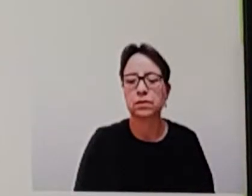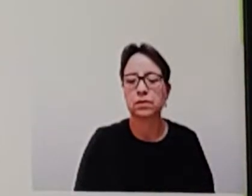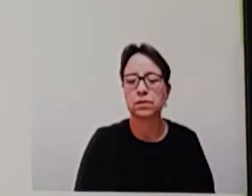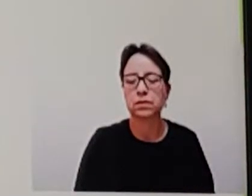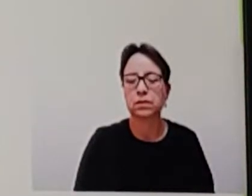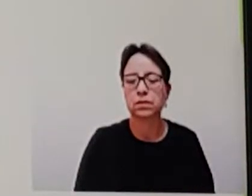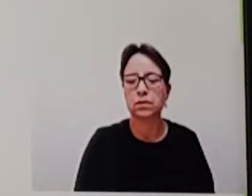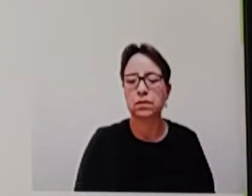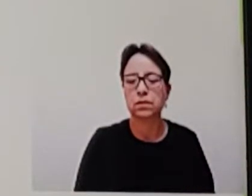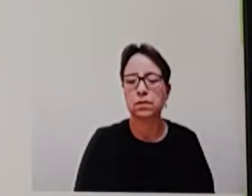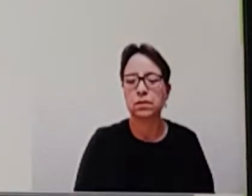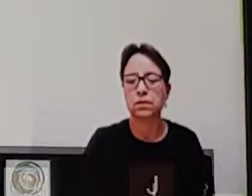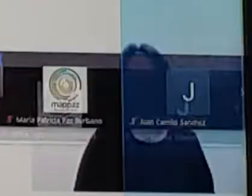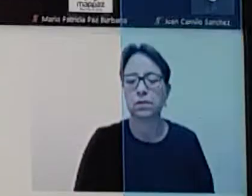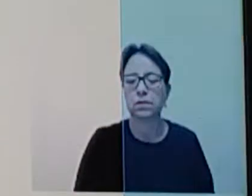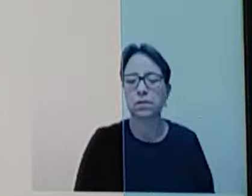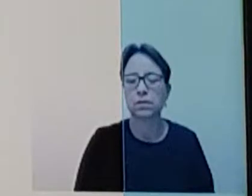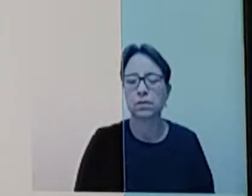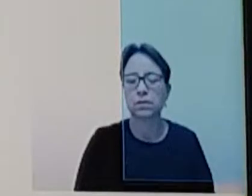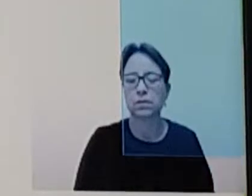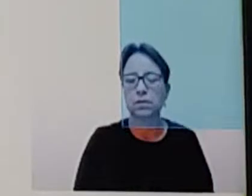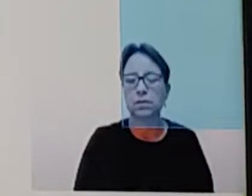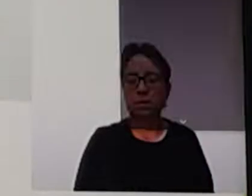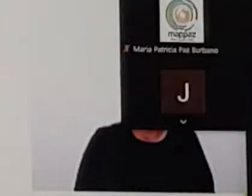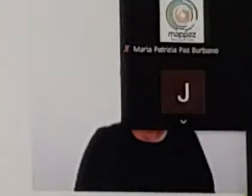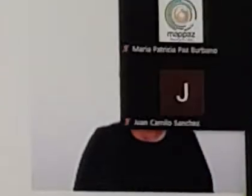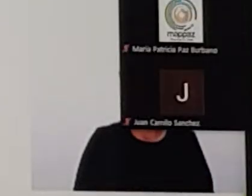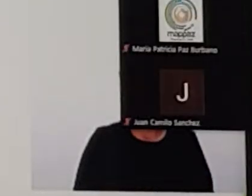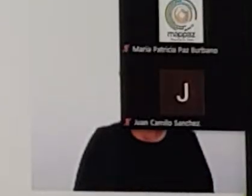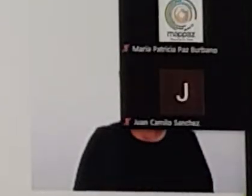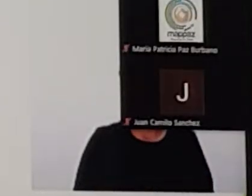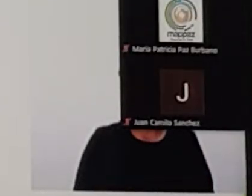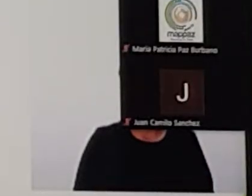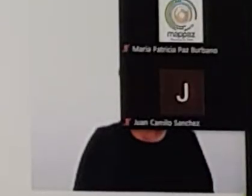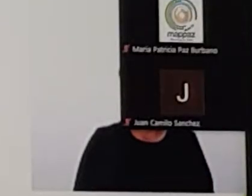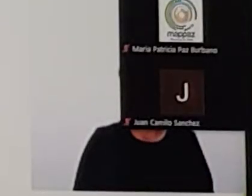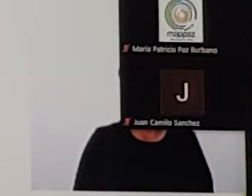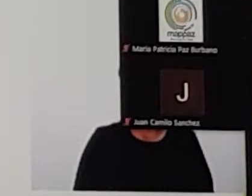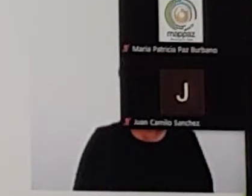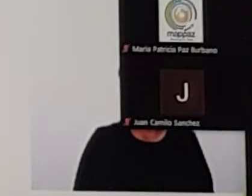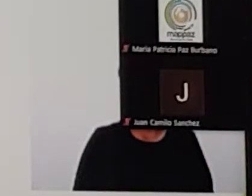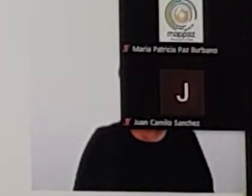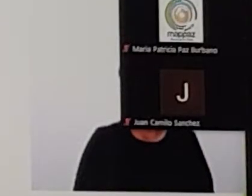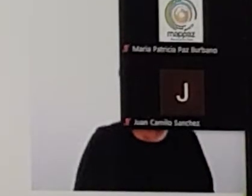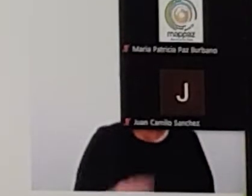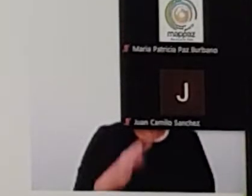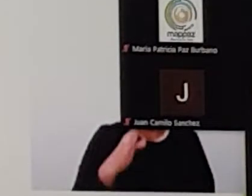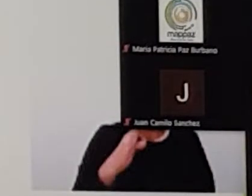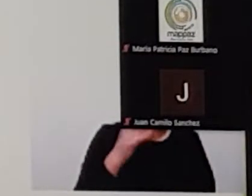the left corner on the bottom. Try to see if it is moving.